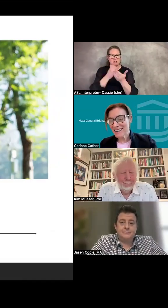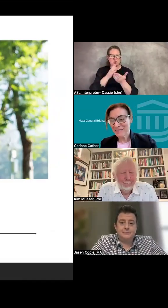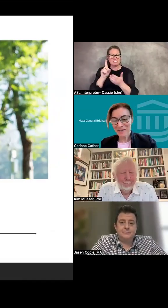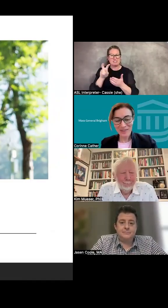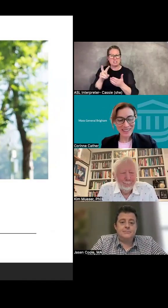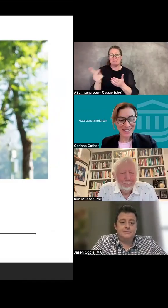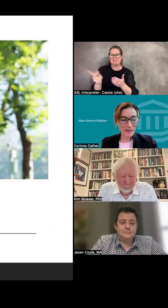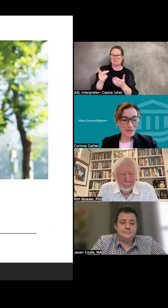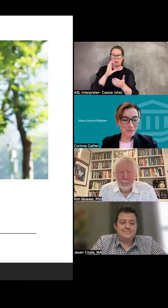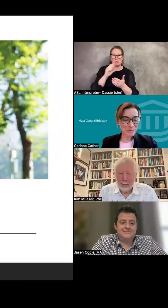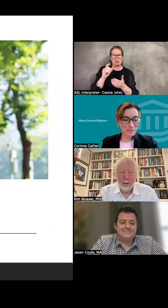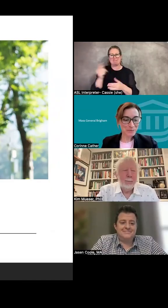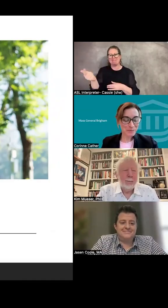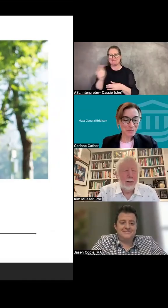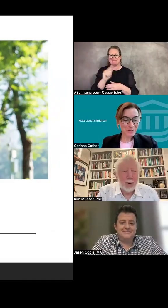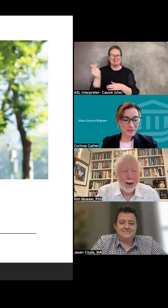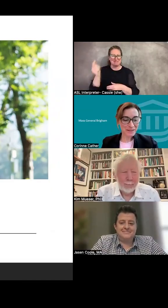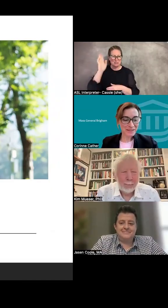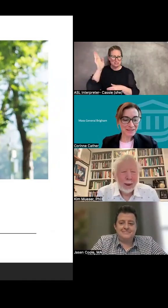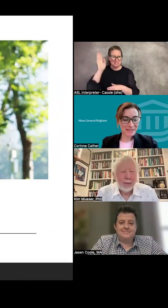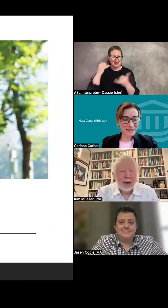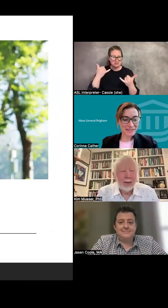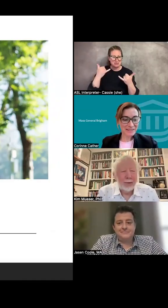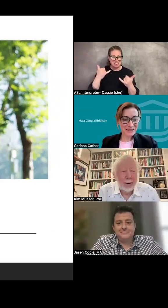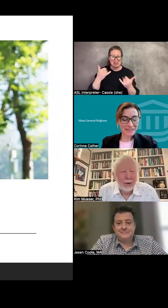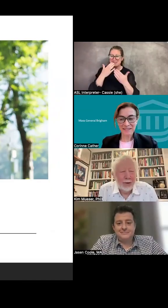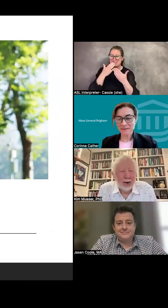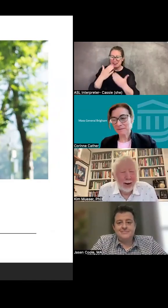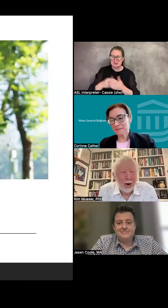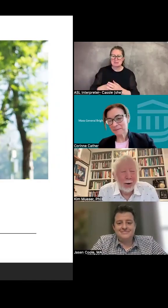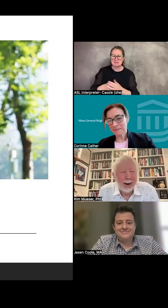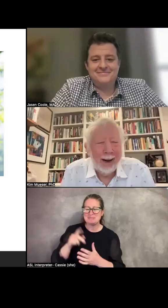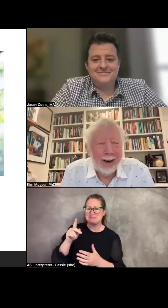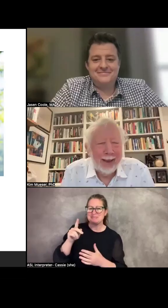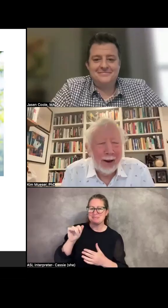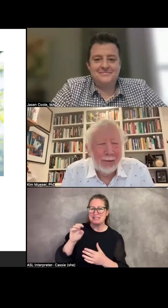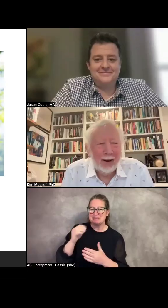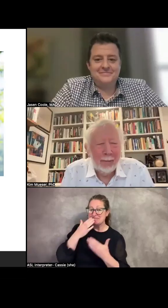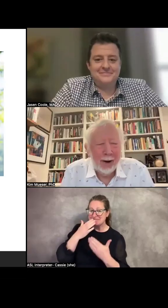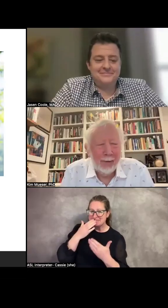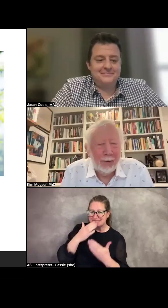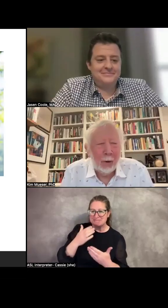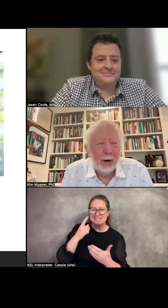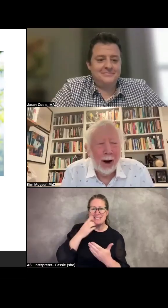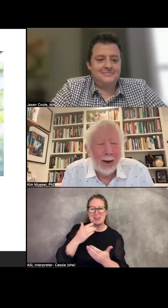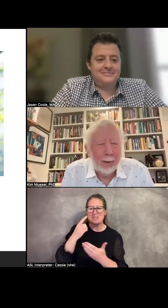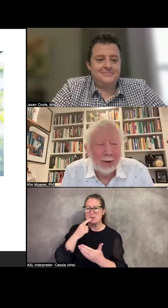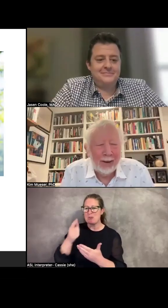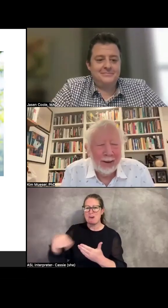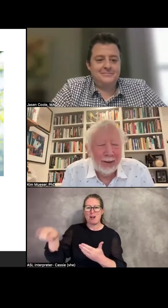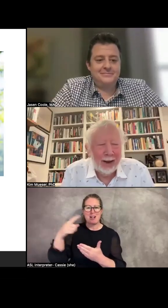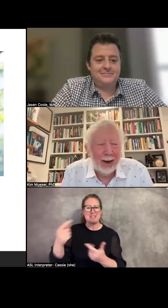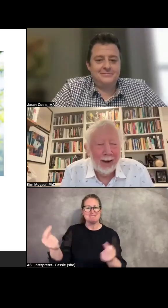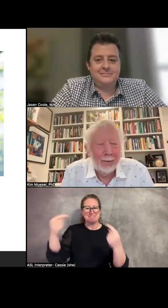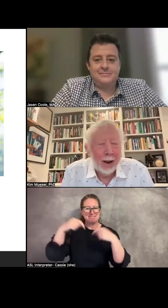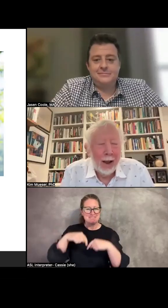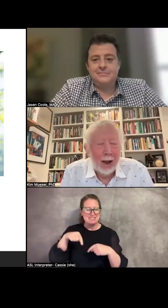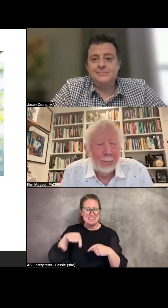co-presenting today. Thank you. Great. Thanks very much, Khoury, and thank you for everybody for coming to